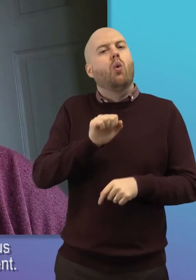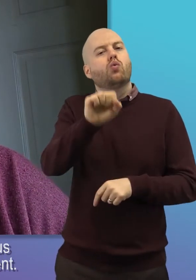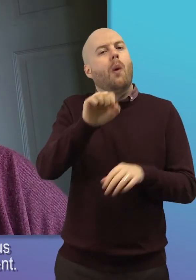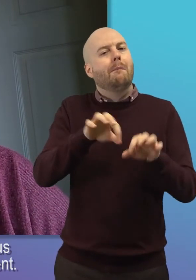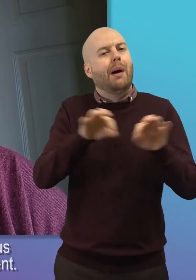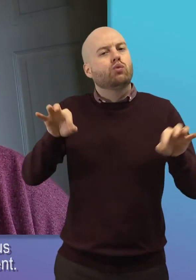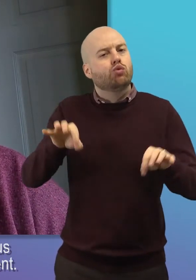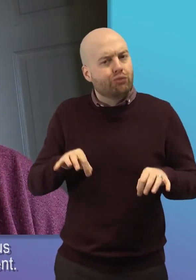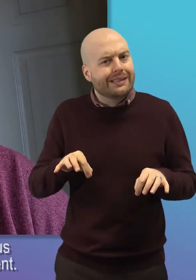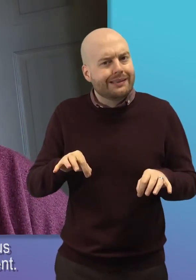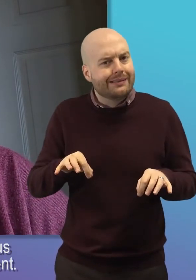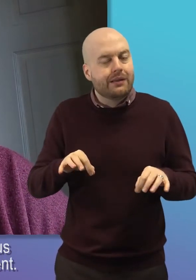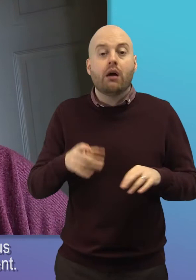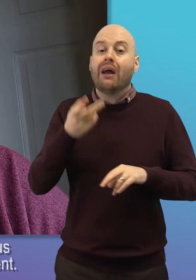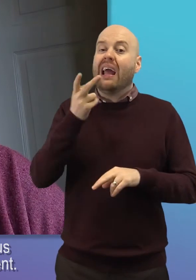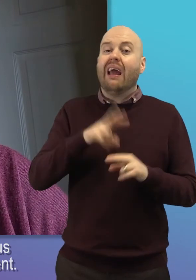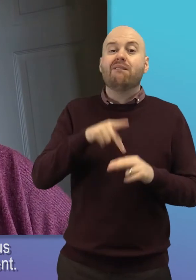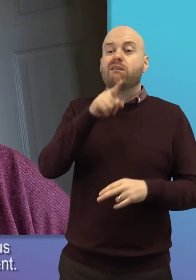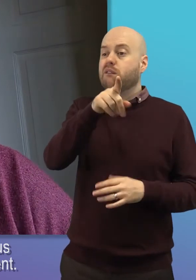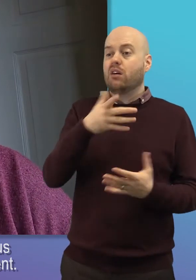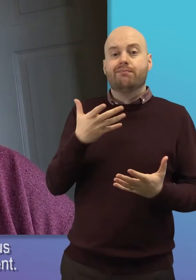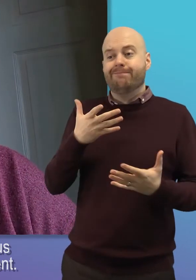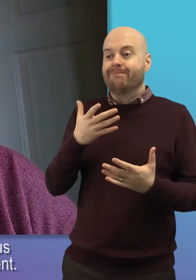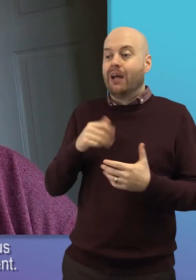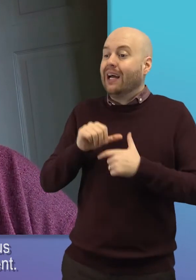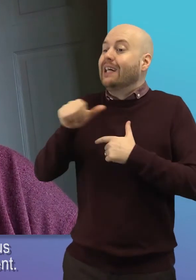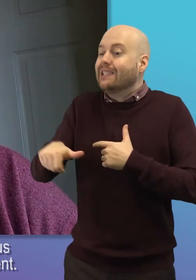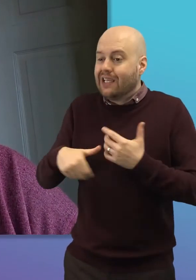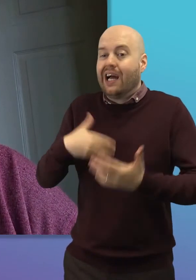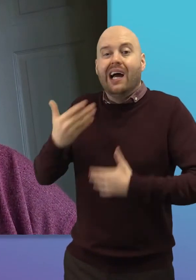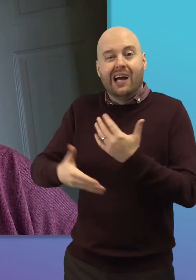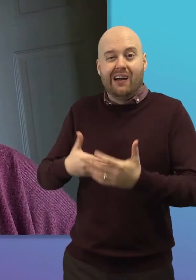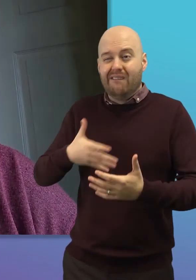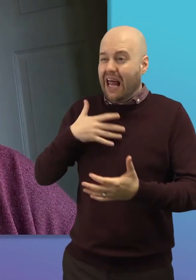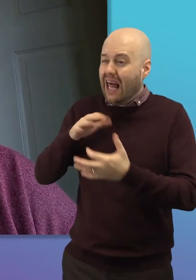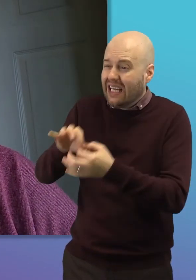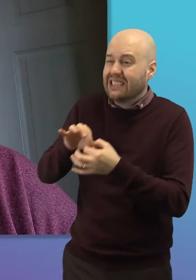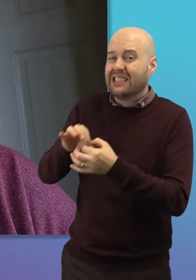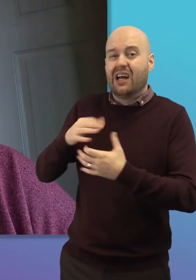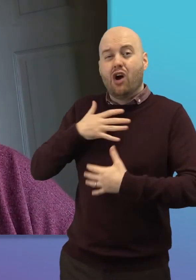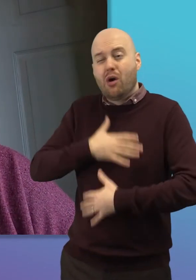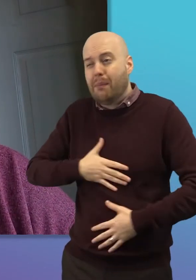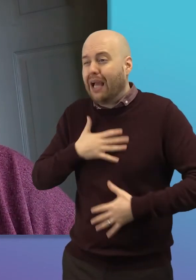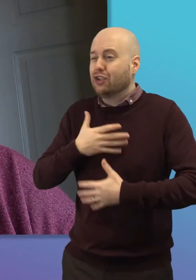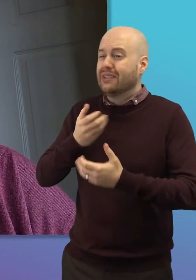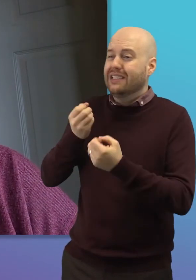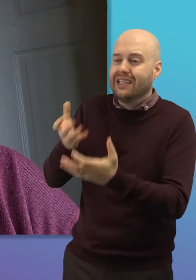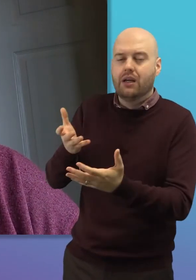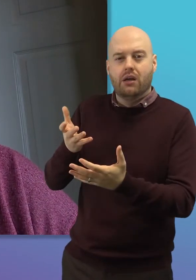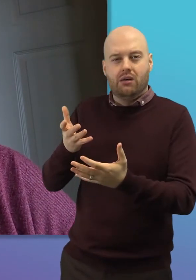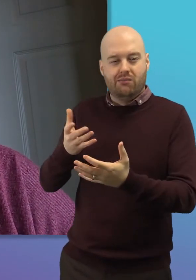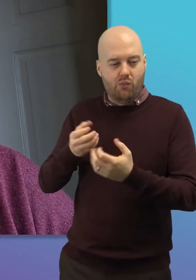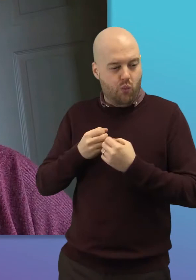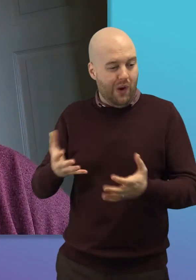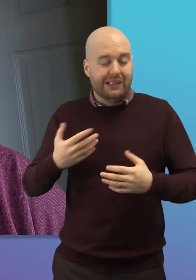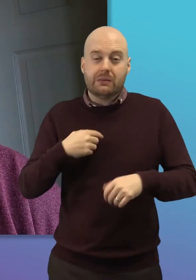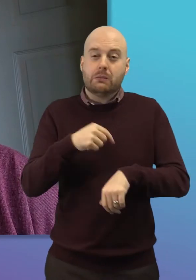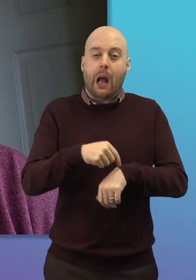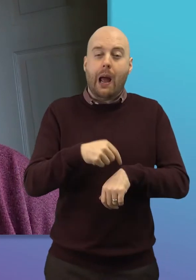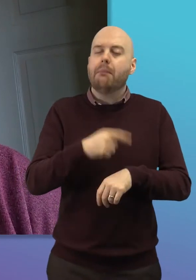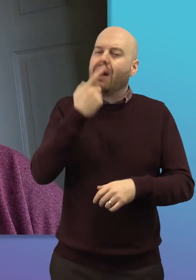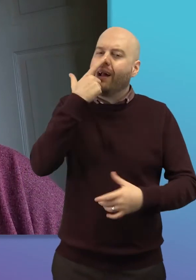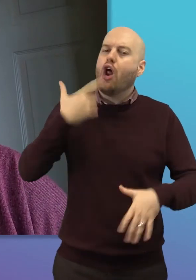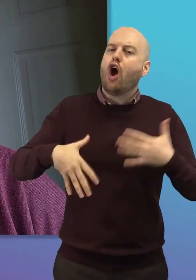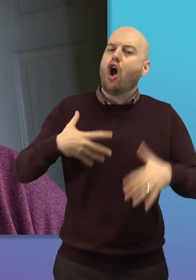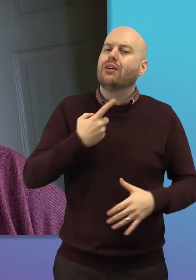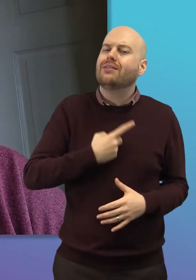us or around us that we're not okay with, it can lead to resentment. And it's hard to be compassionate towards other people when they're hurting us or upsetting